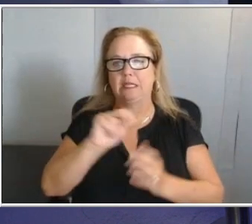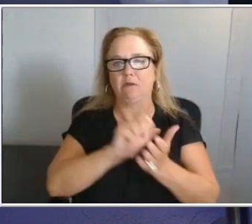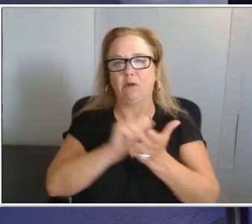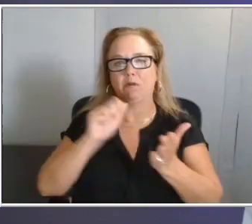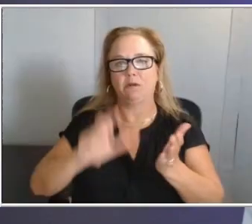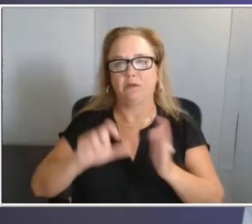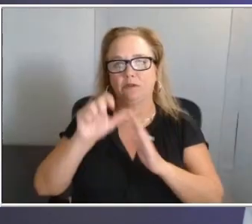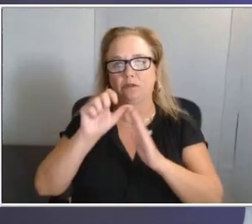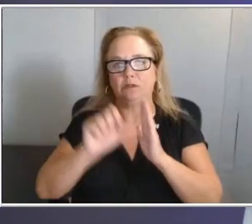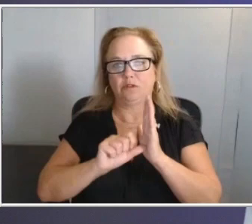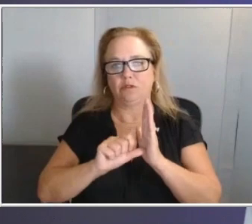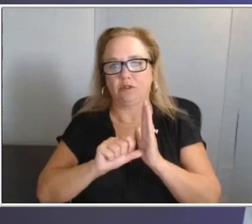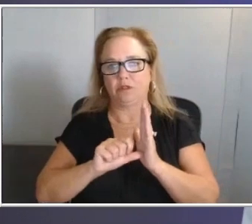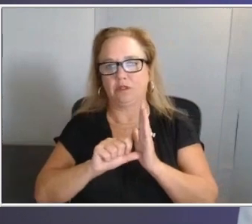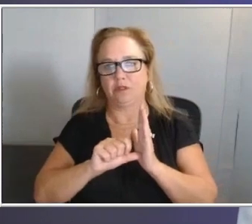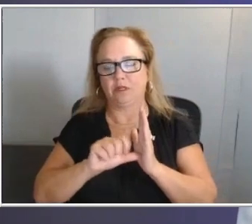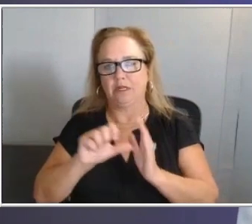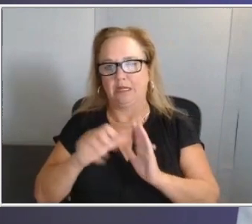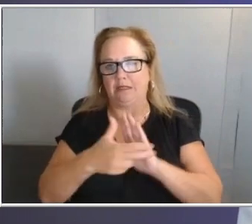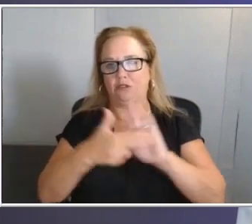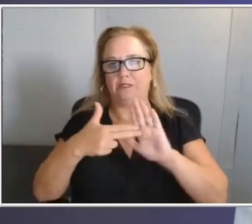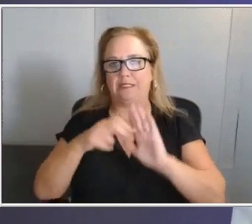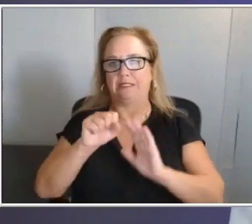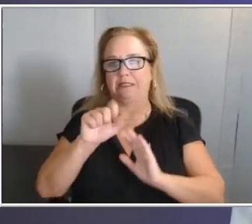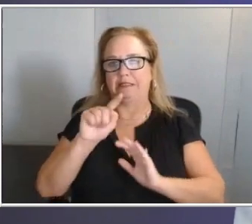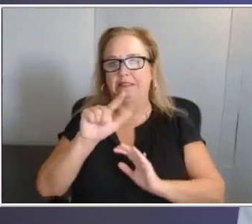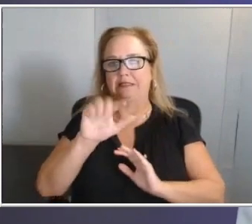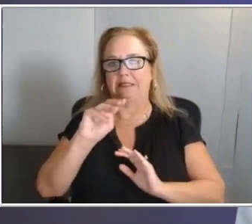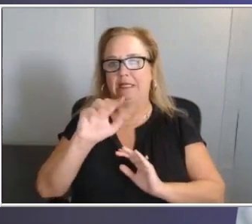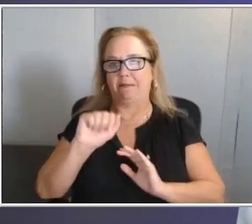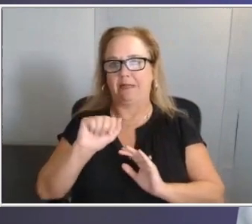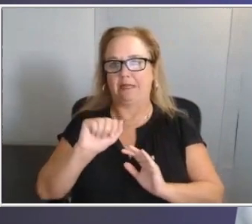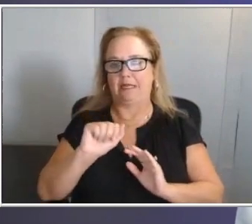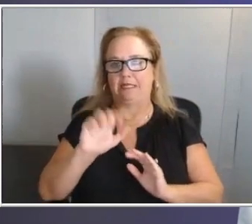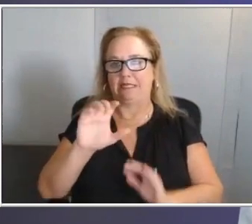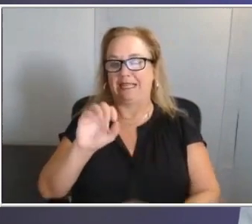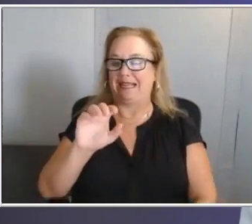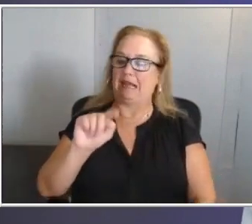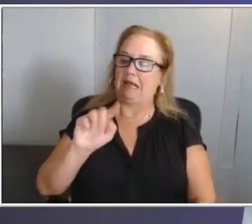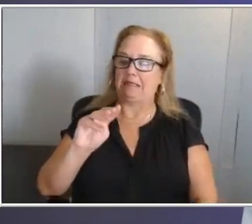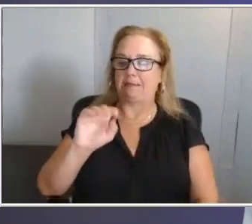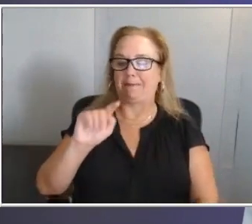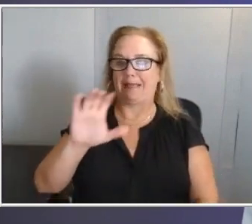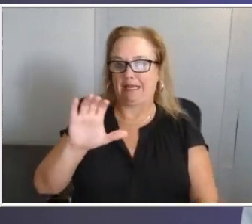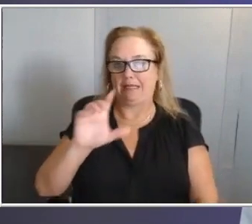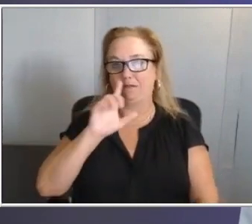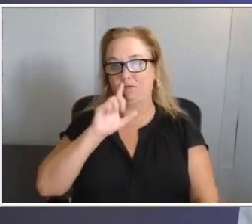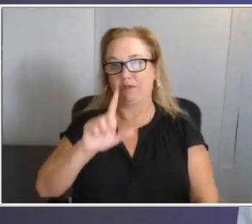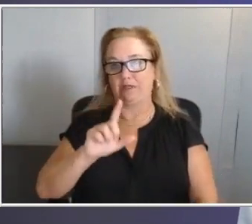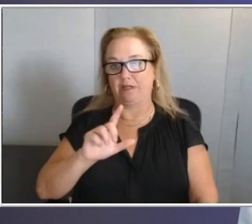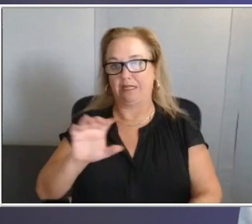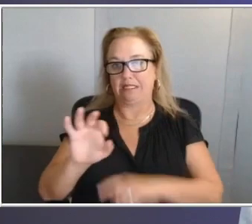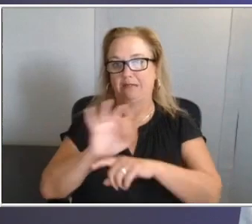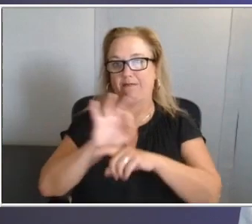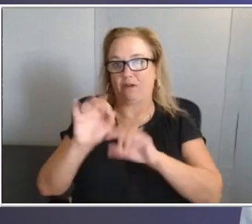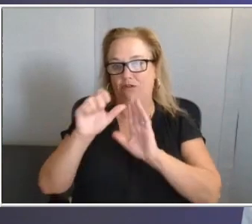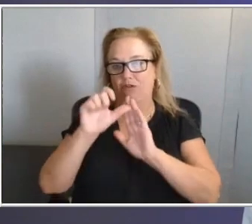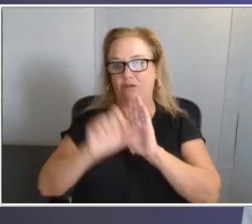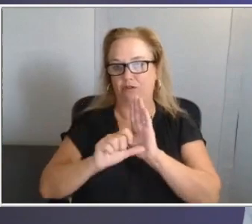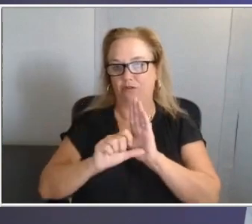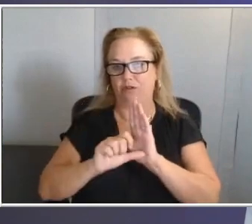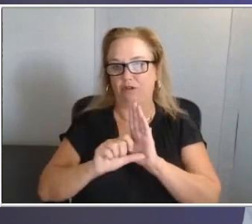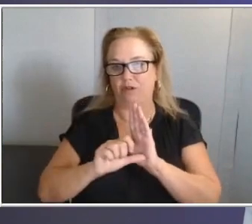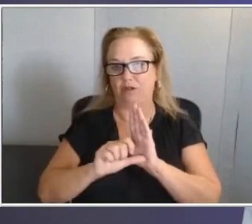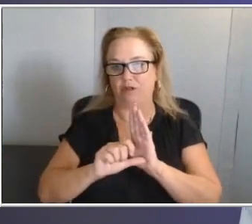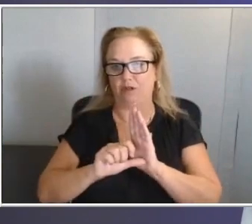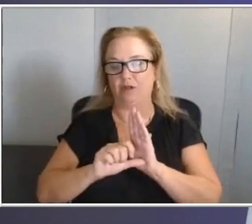Well, I think there's a stigma that it's considered aesthetic or cosmetic surgery when it's reality it's functional surgery. Right.